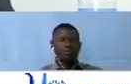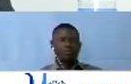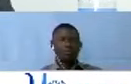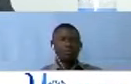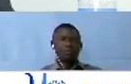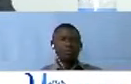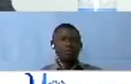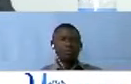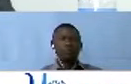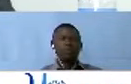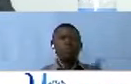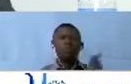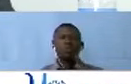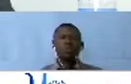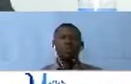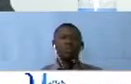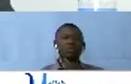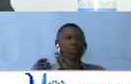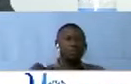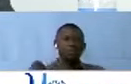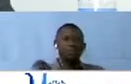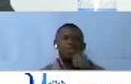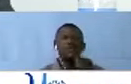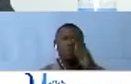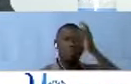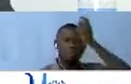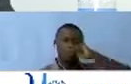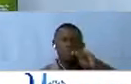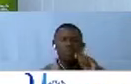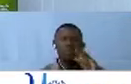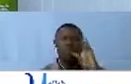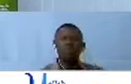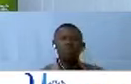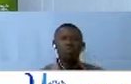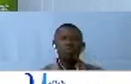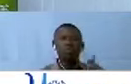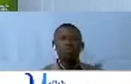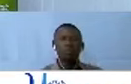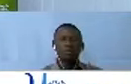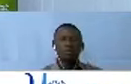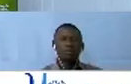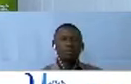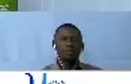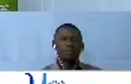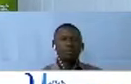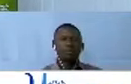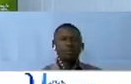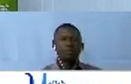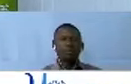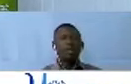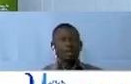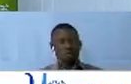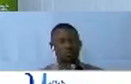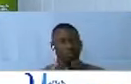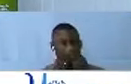What was the role of the police? Police or money to let do kwatije. Like I said, there are orders at the higher